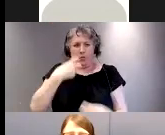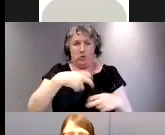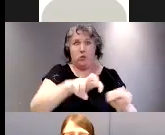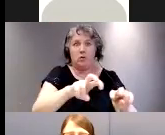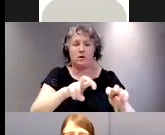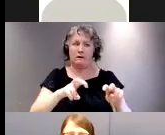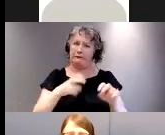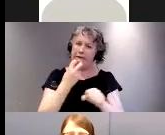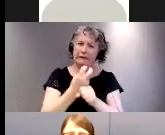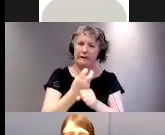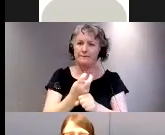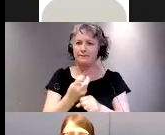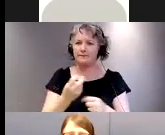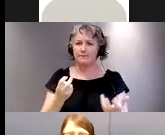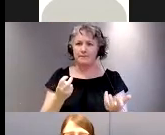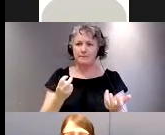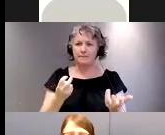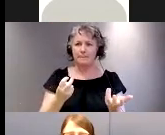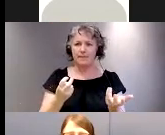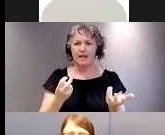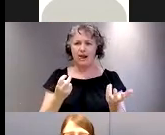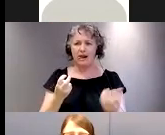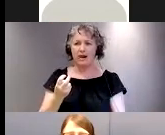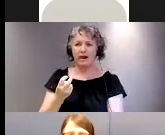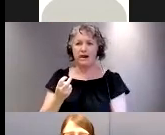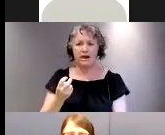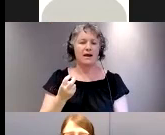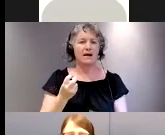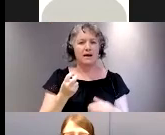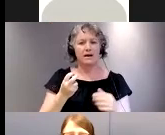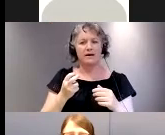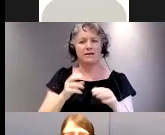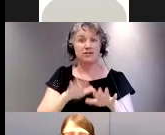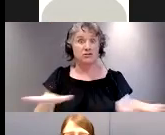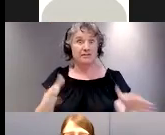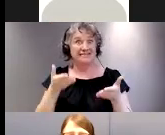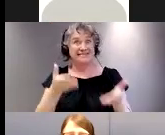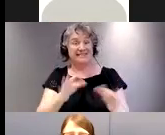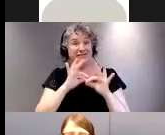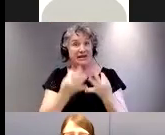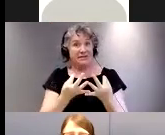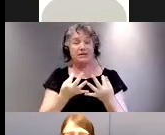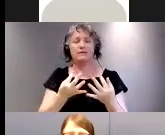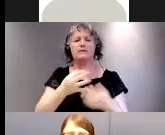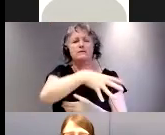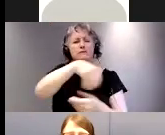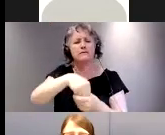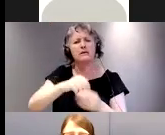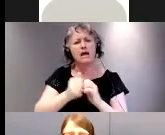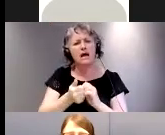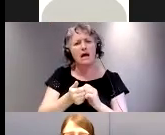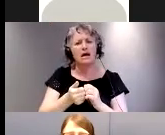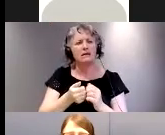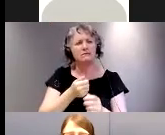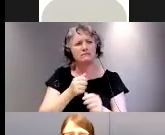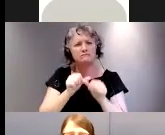When should mom and dad be coming in? How do the younger children in the family or the younger family members share and keep them